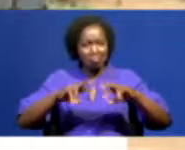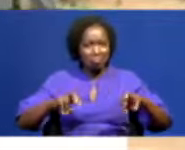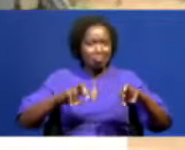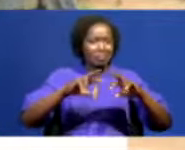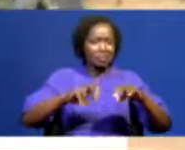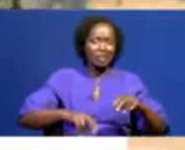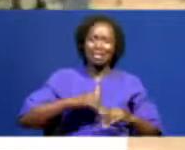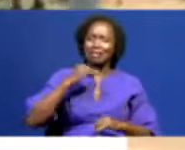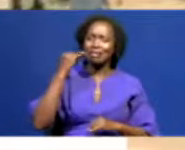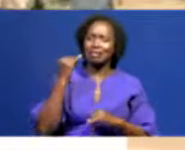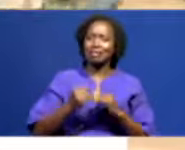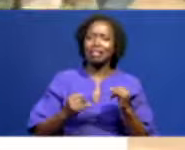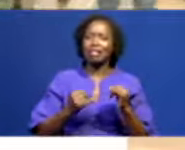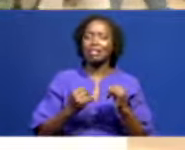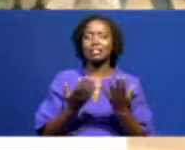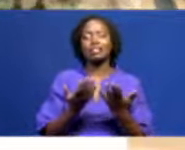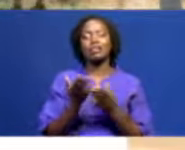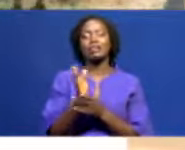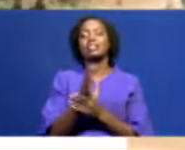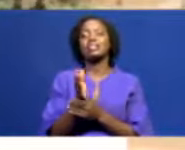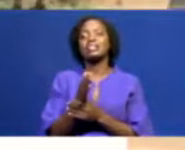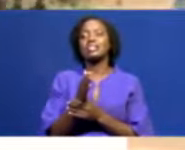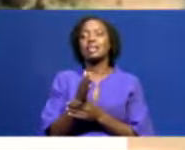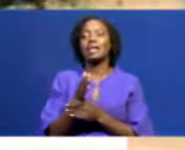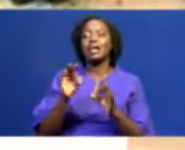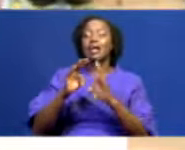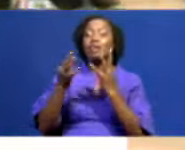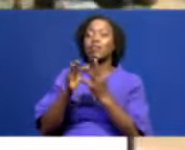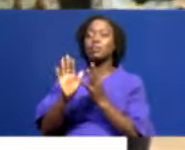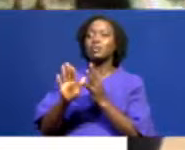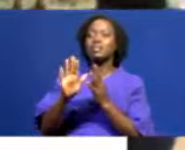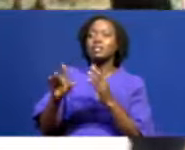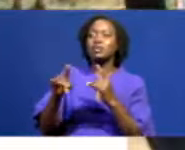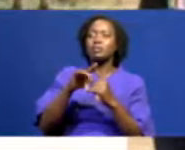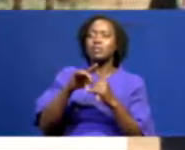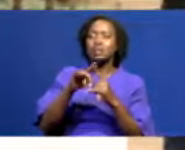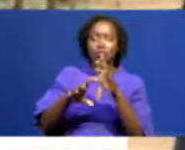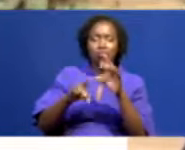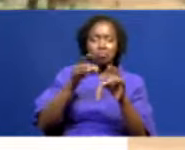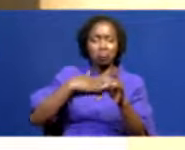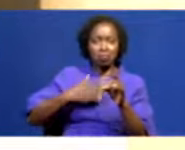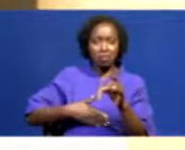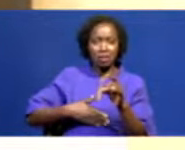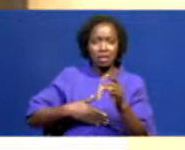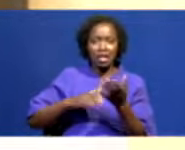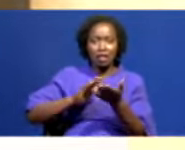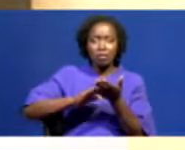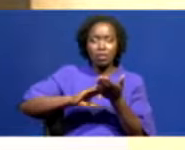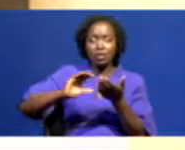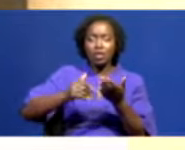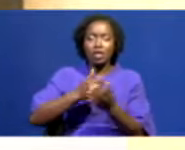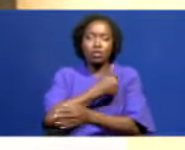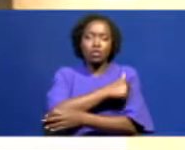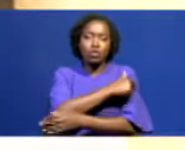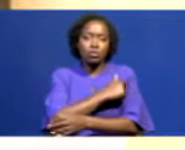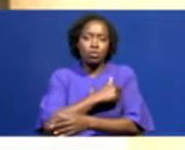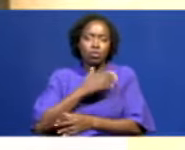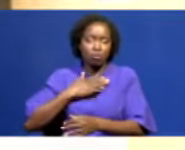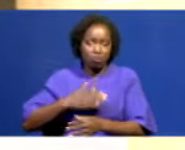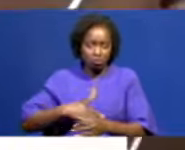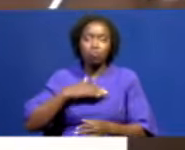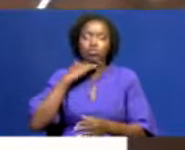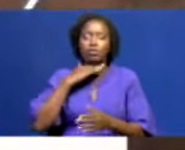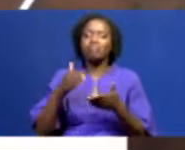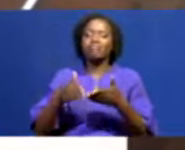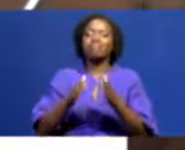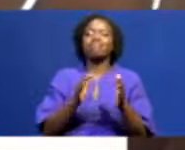news Thursday after his family positively identified his remains that had been lying at Migori County Hospital morgue for the last